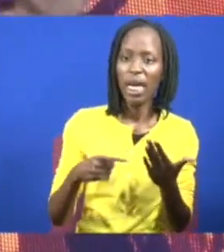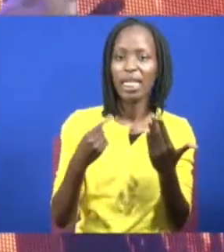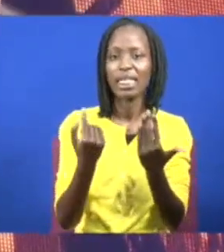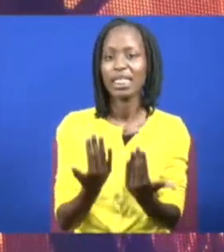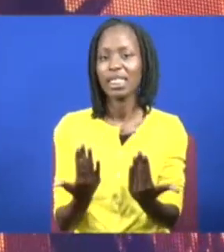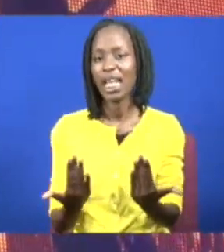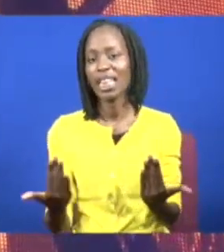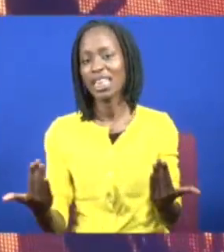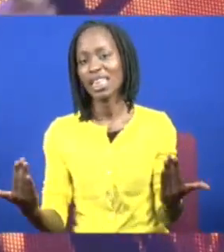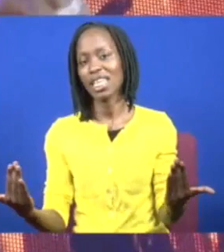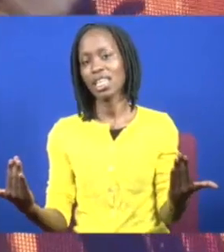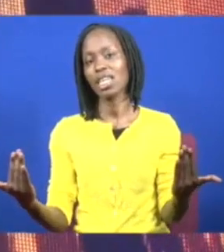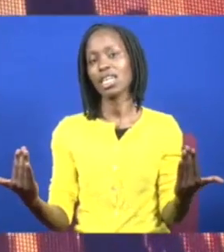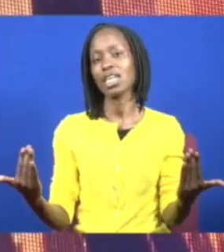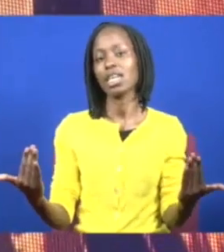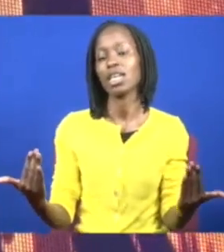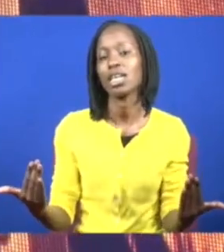Levi,